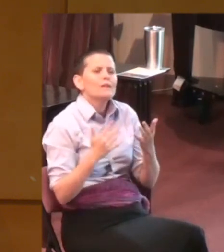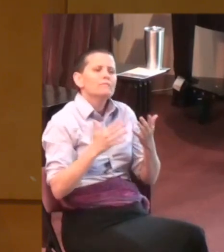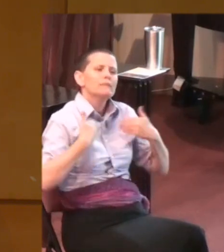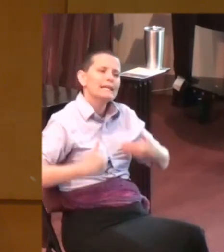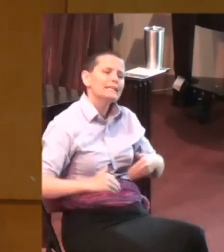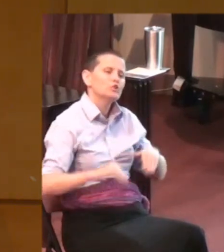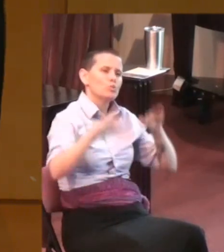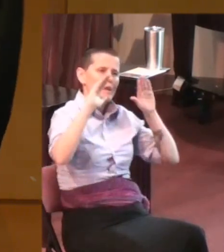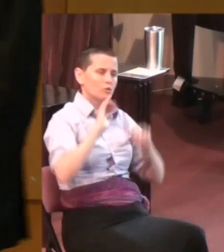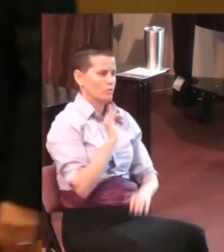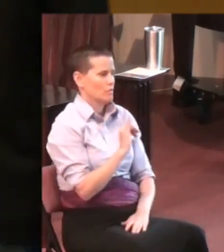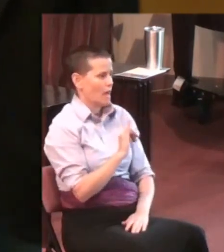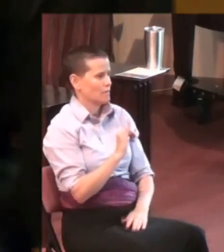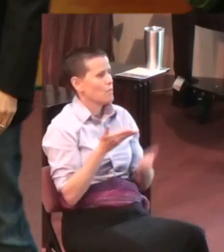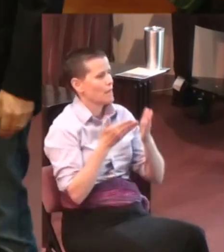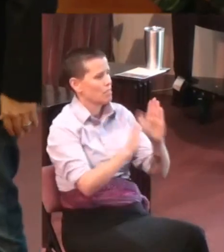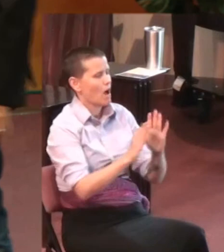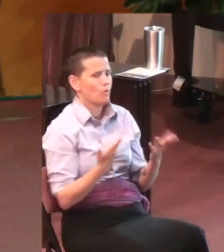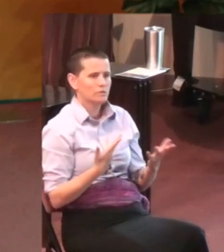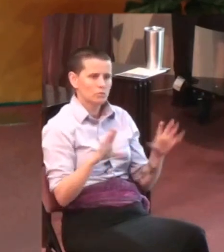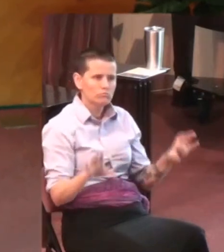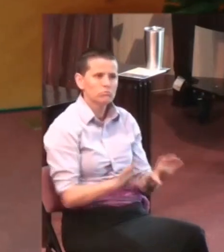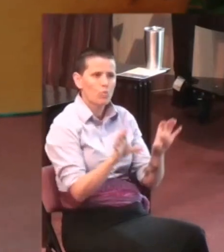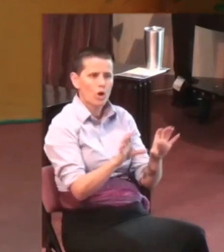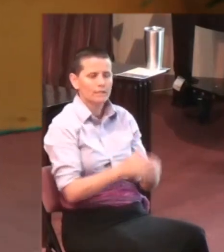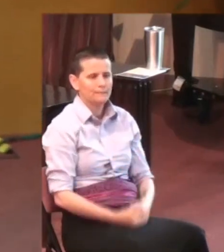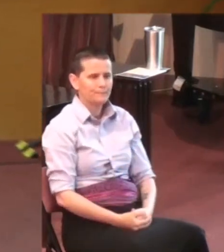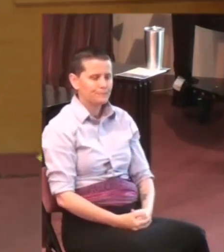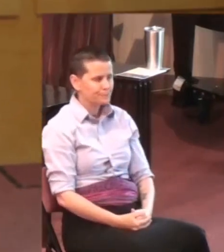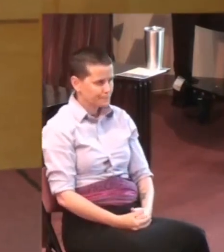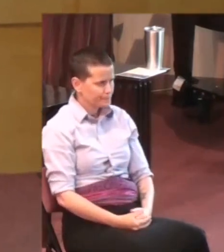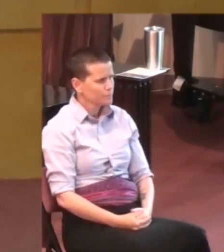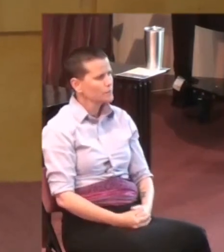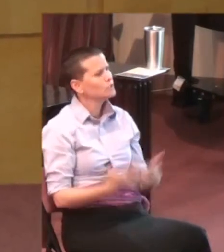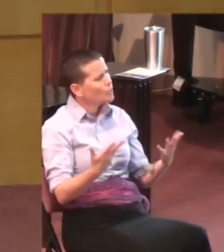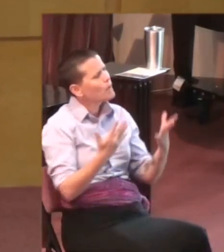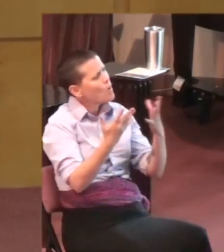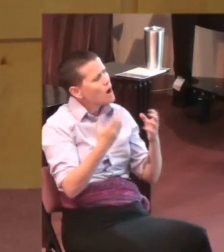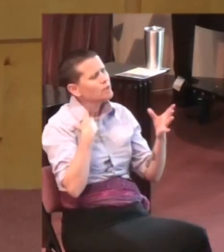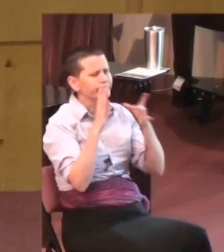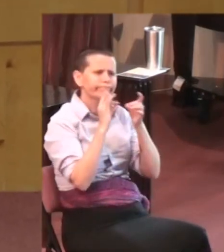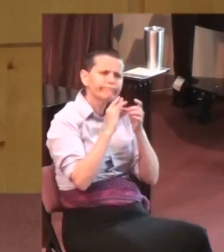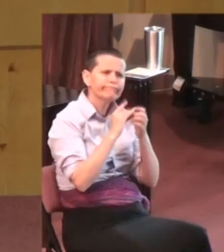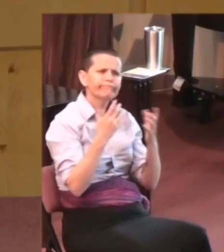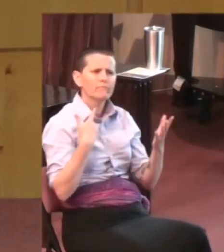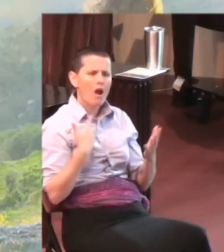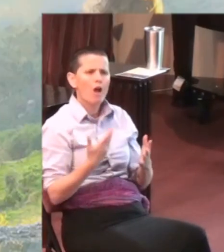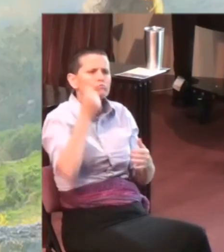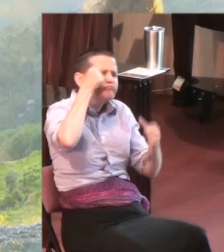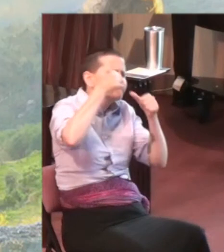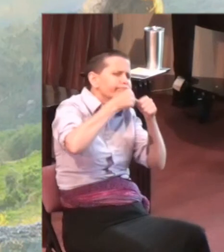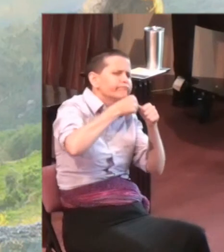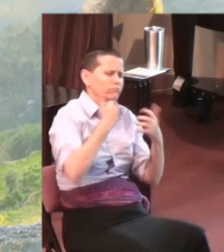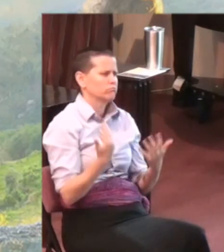Amen? Bless you. Let's go to the takeaways. We've got a few takeaways here.